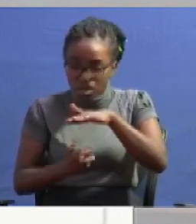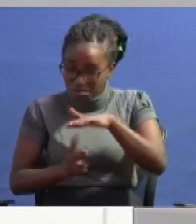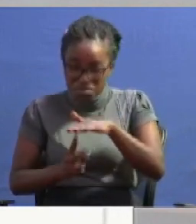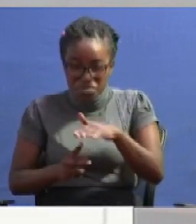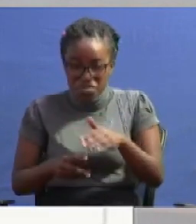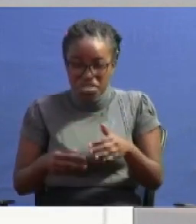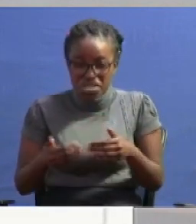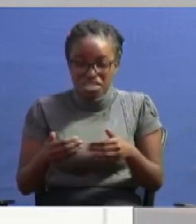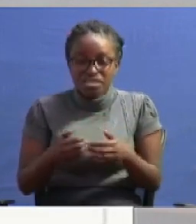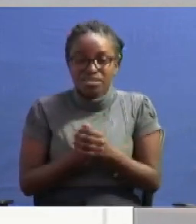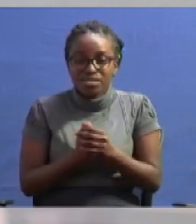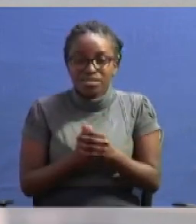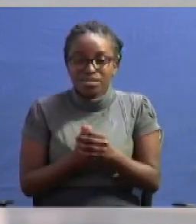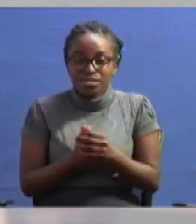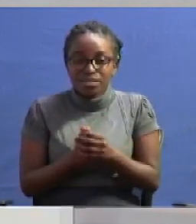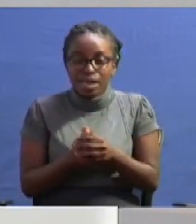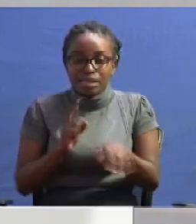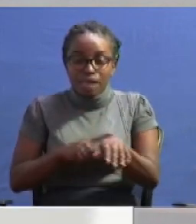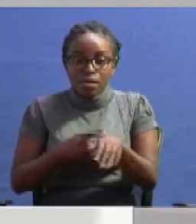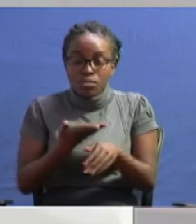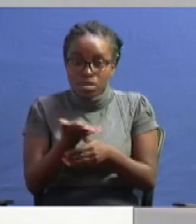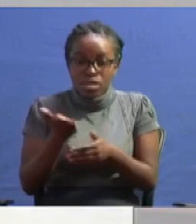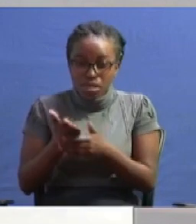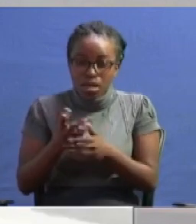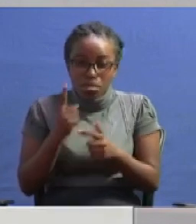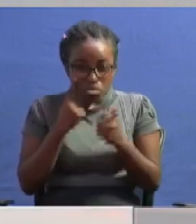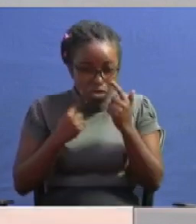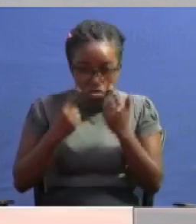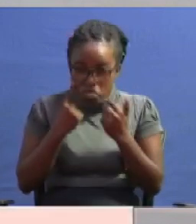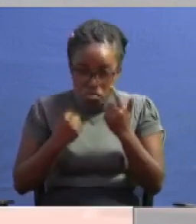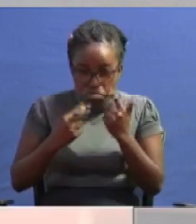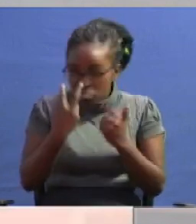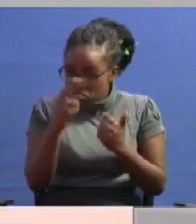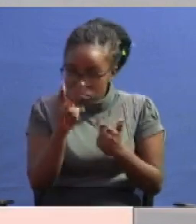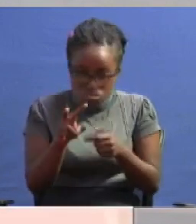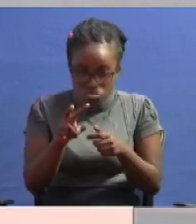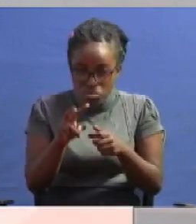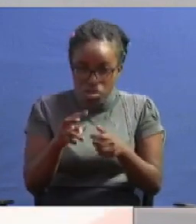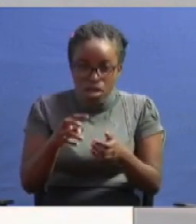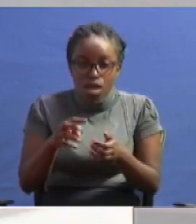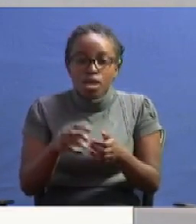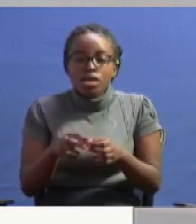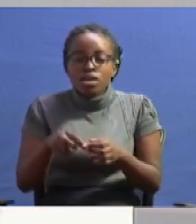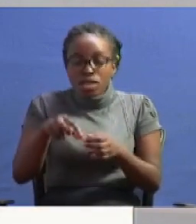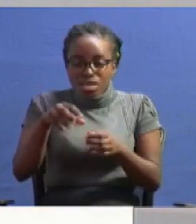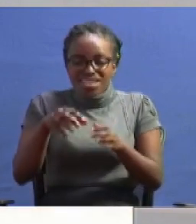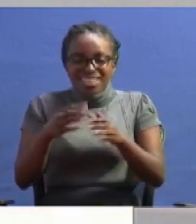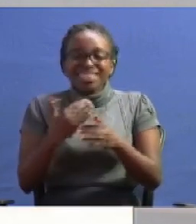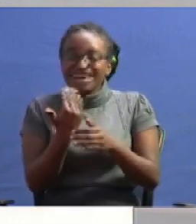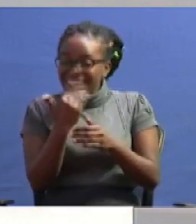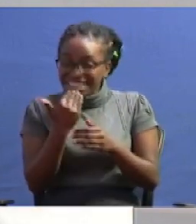how could you explain this possibly? Because now we are seeing cries from Deputy President Rigathi Gachagua crying the same things